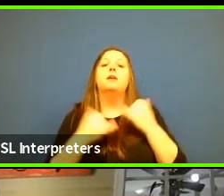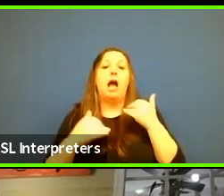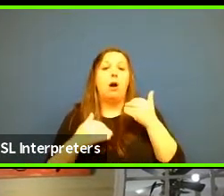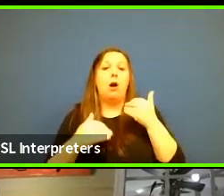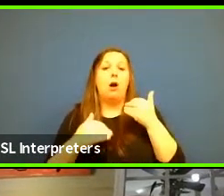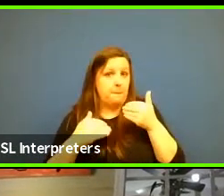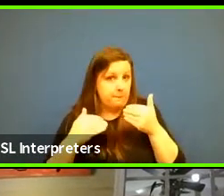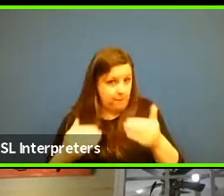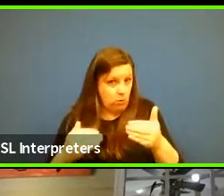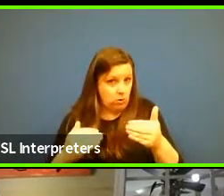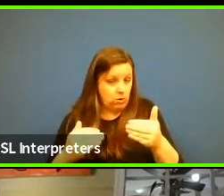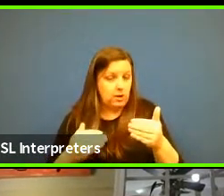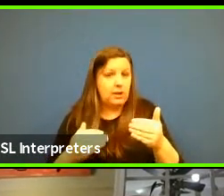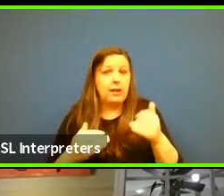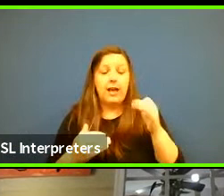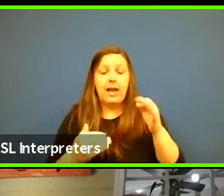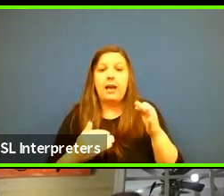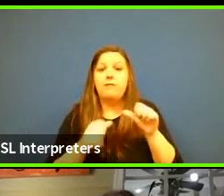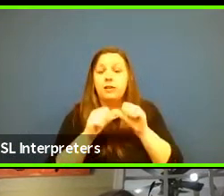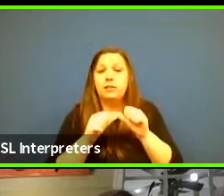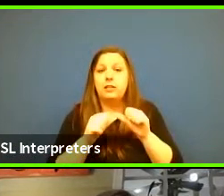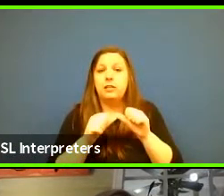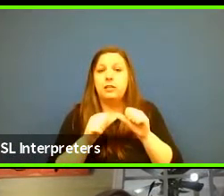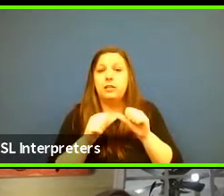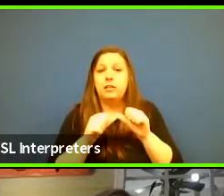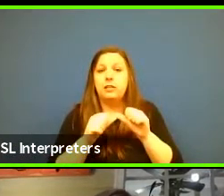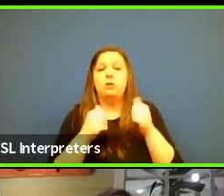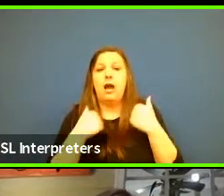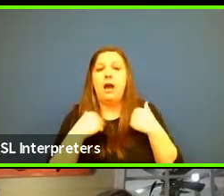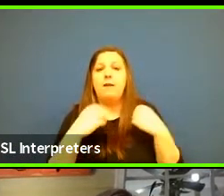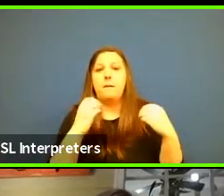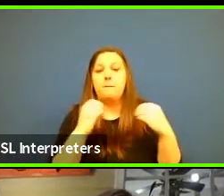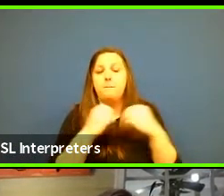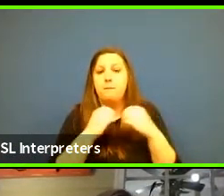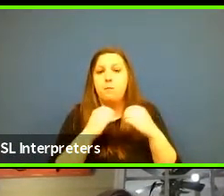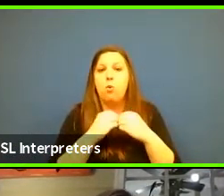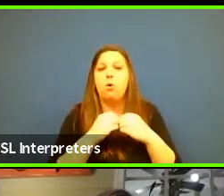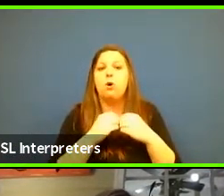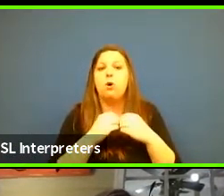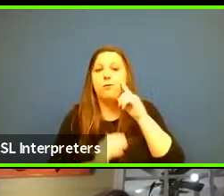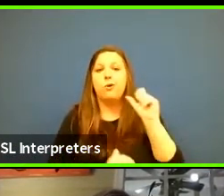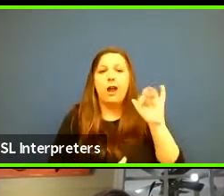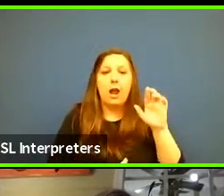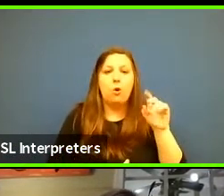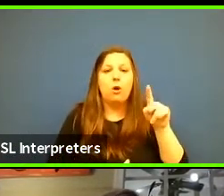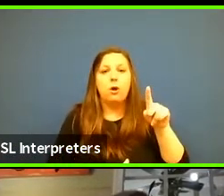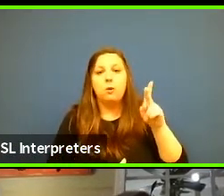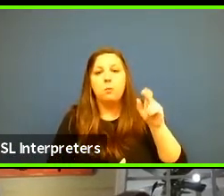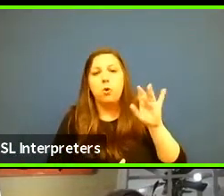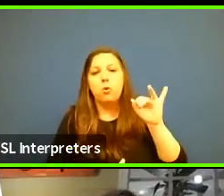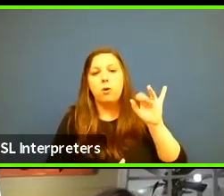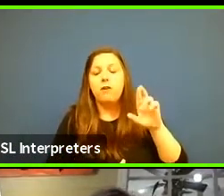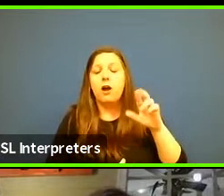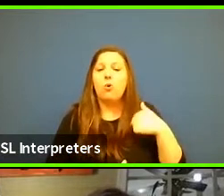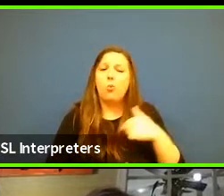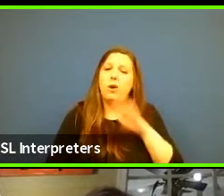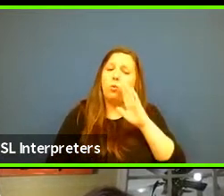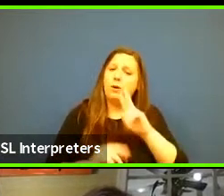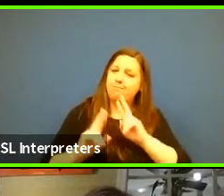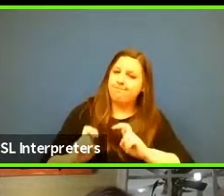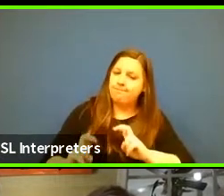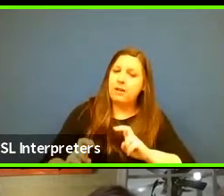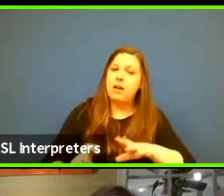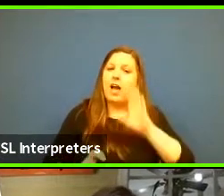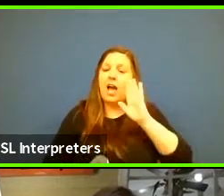we continue to get more requests for air purifiers, then we would take a look at it and we would come back to you all and say, hey, a lot of